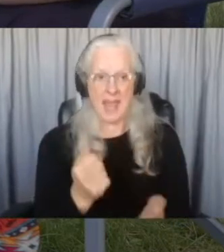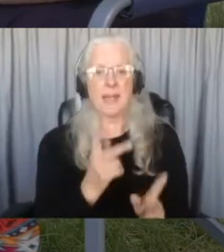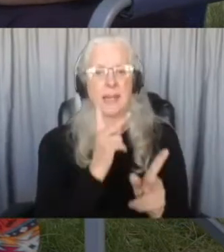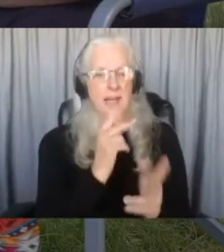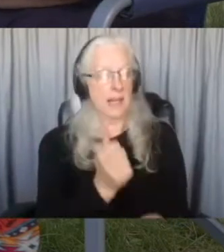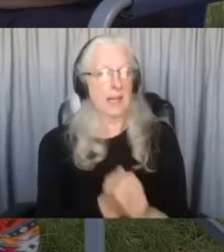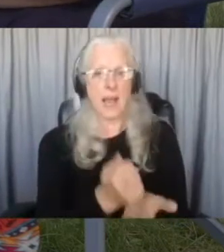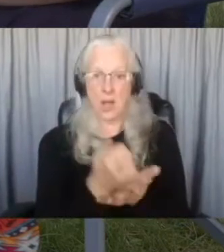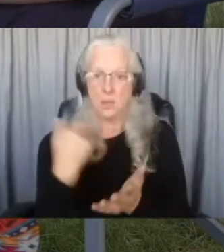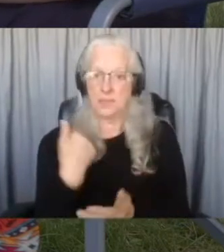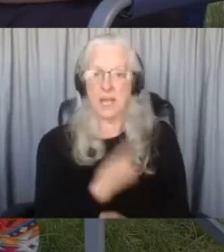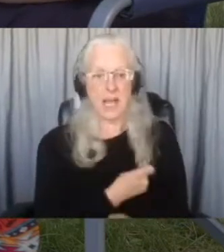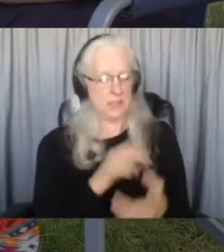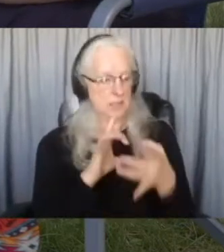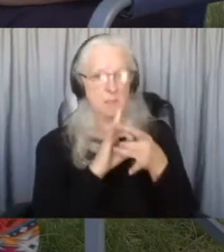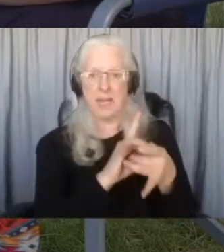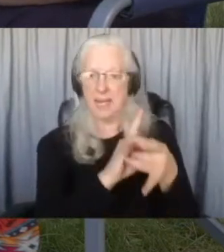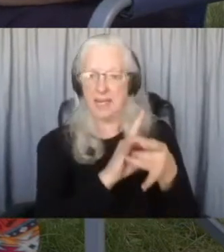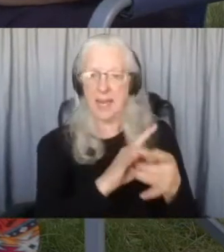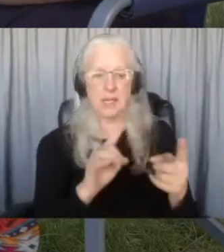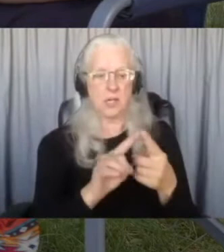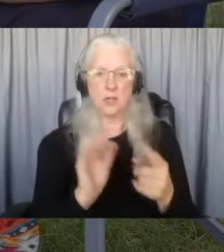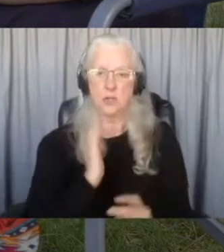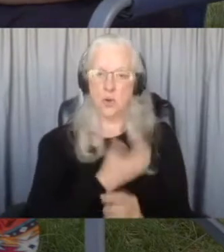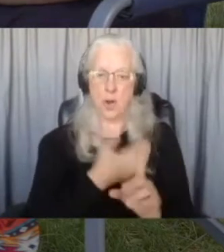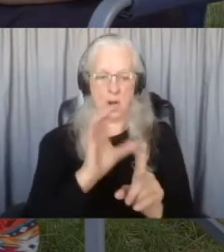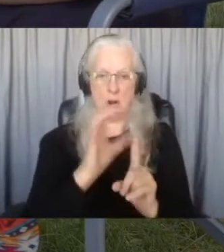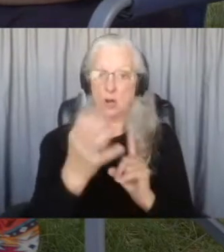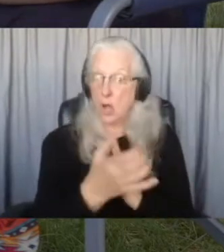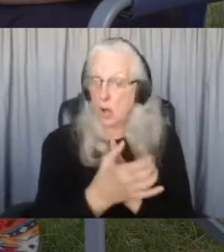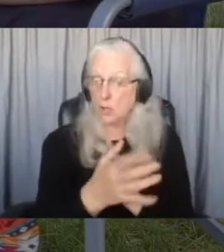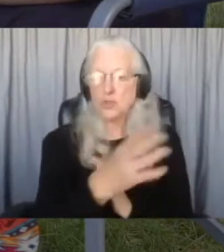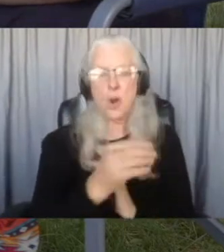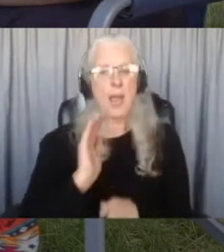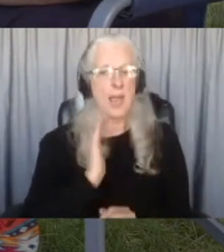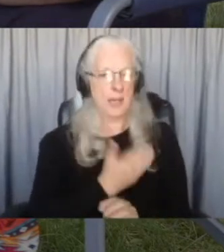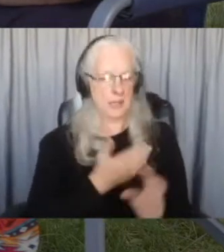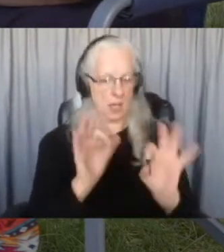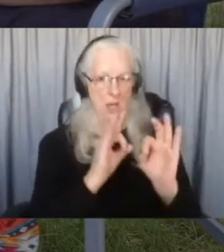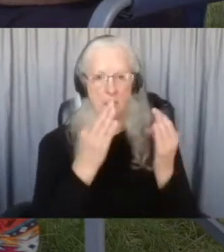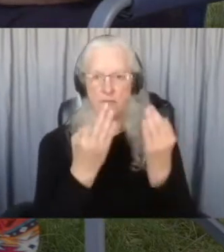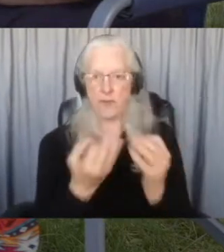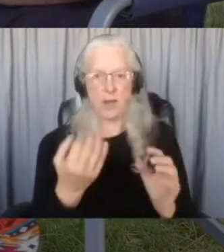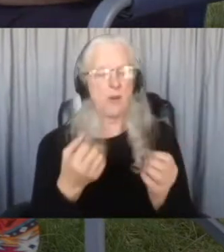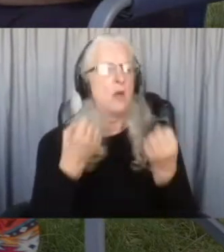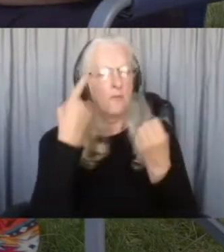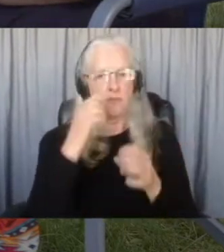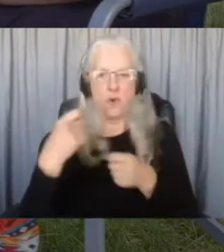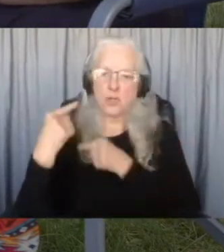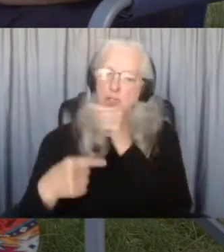our culture and our families from generation to generation.